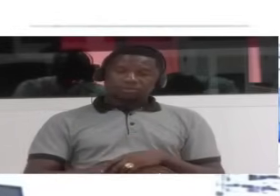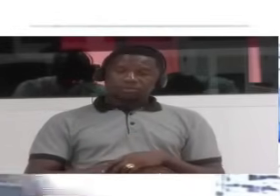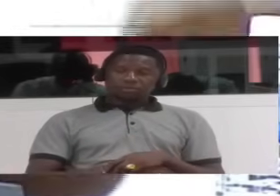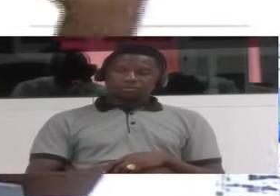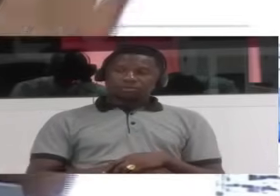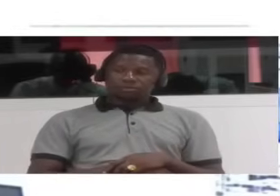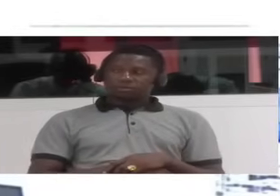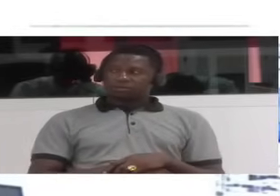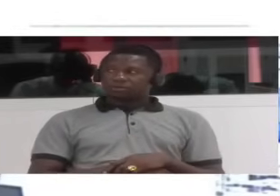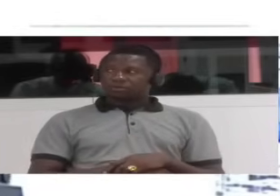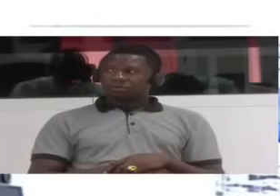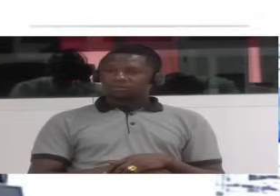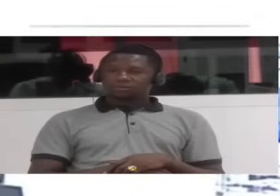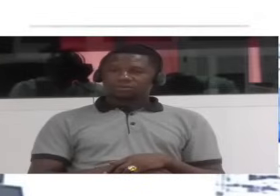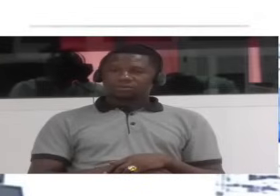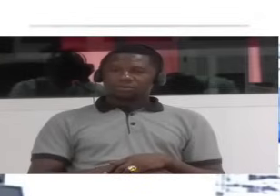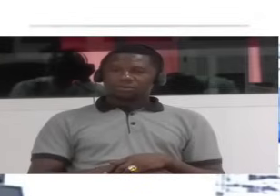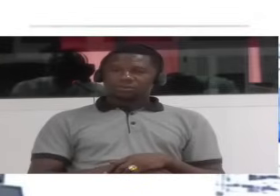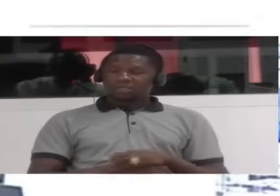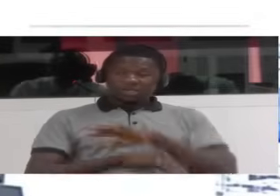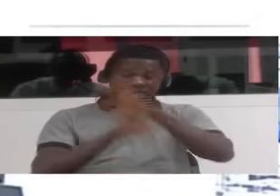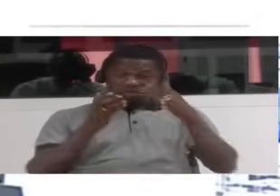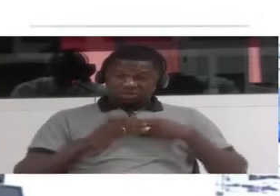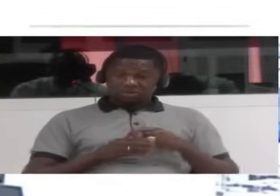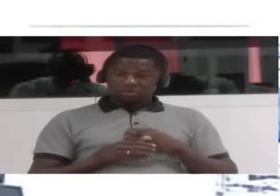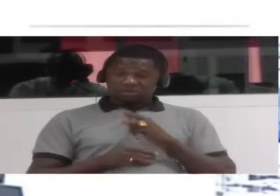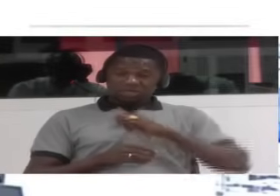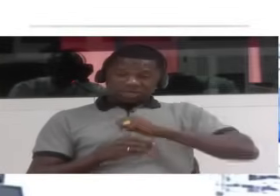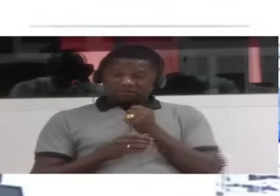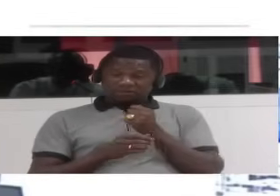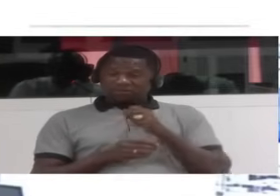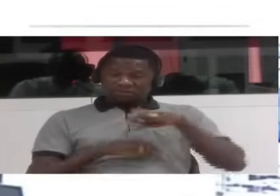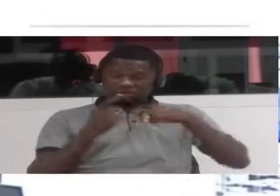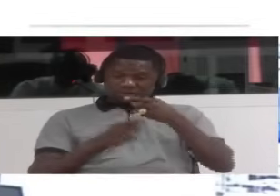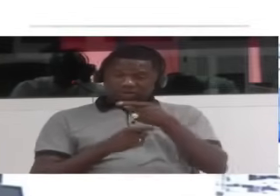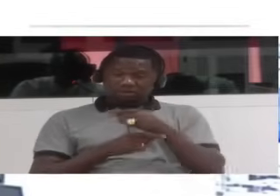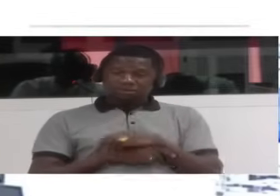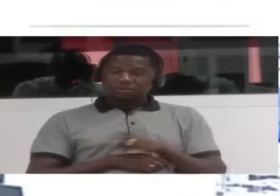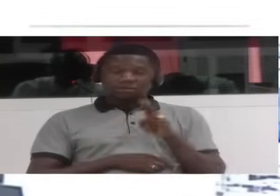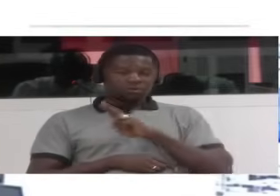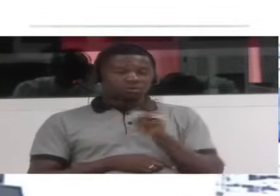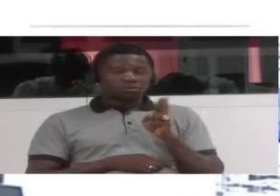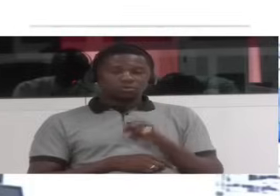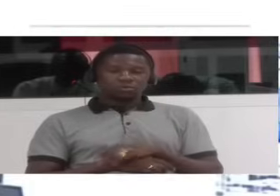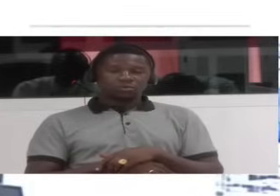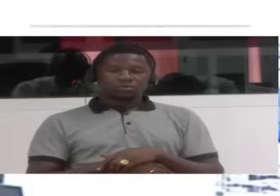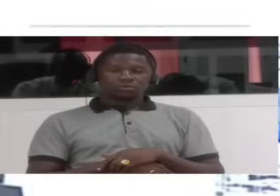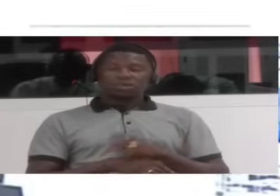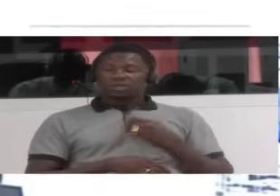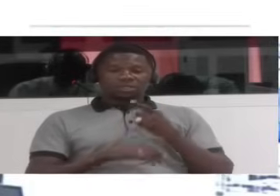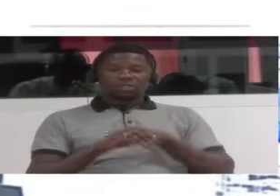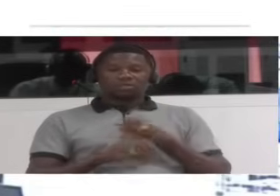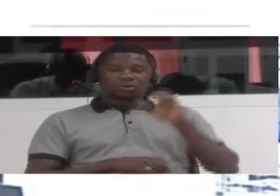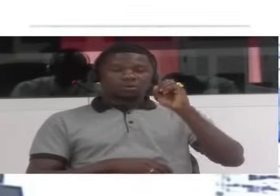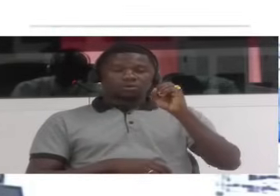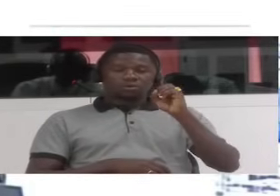And we start escorting them. Did anybody oppose the idea? No, and there was no. At the time, Solo was the